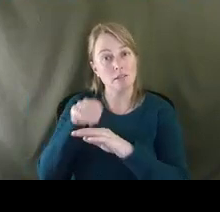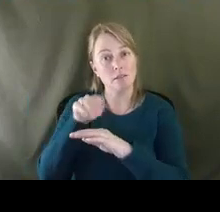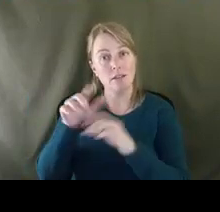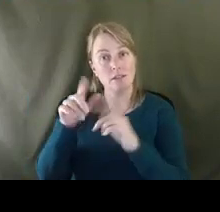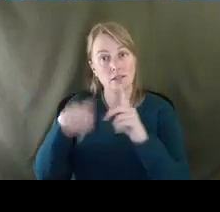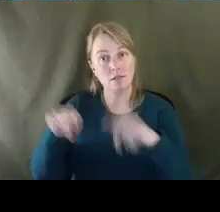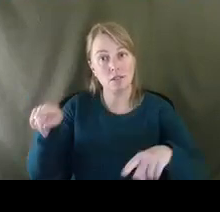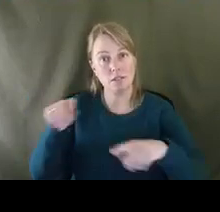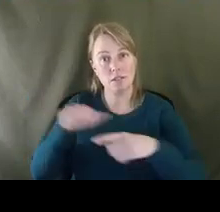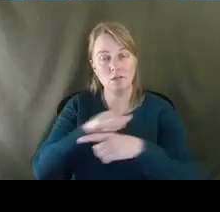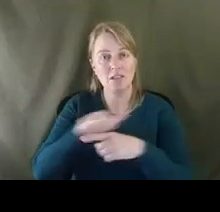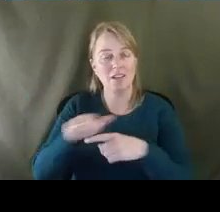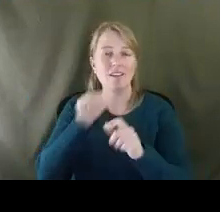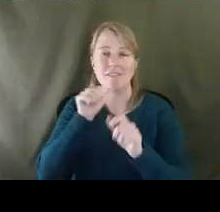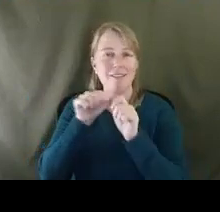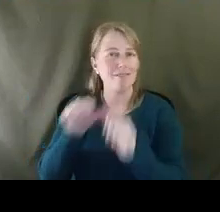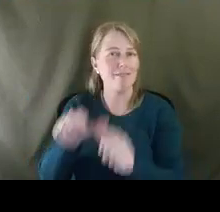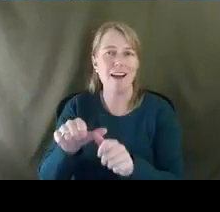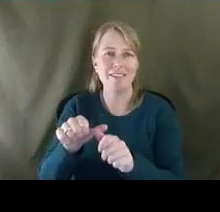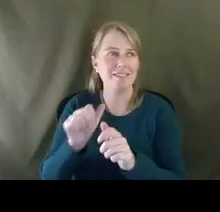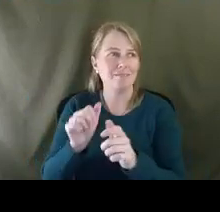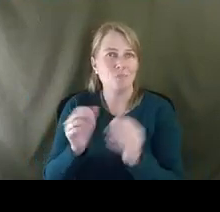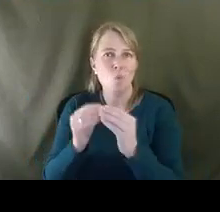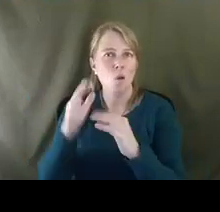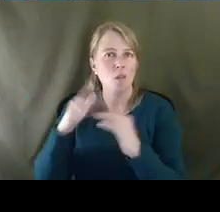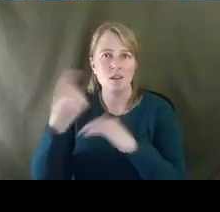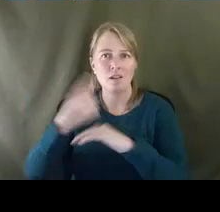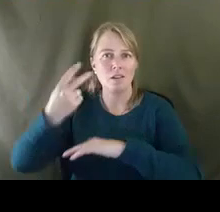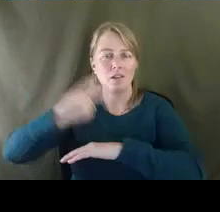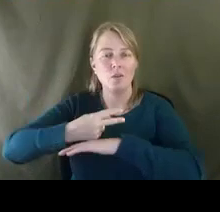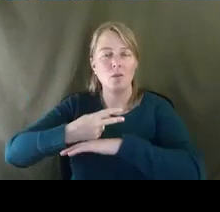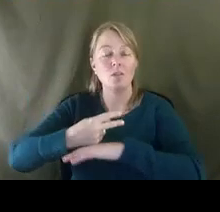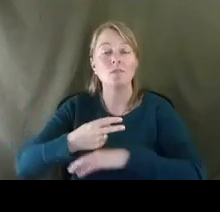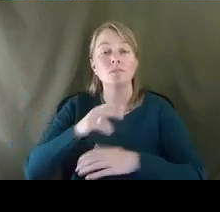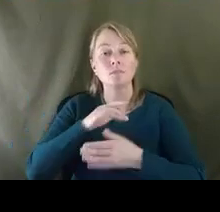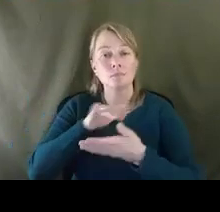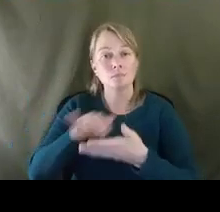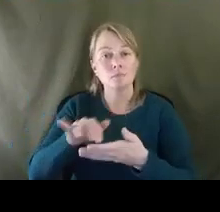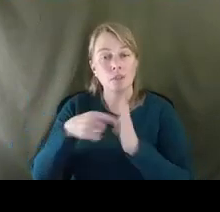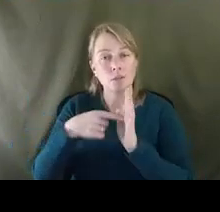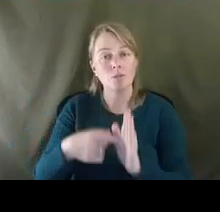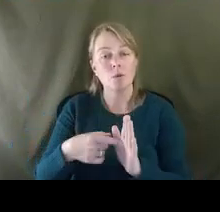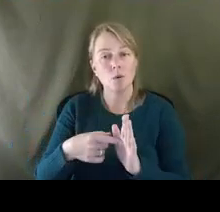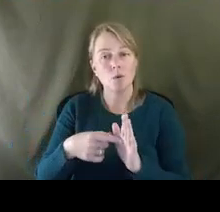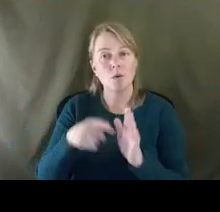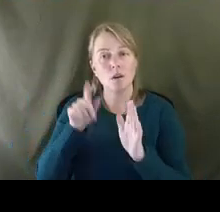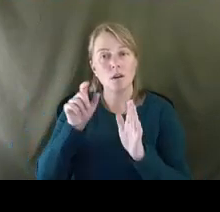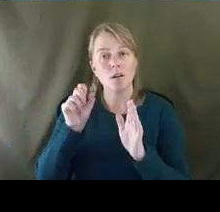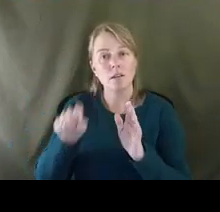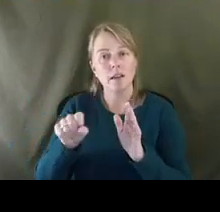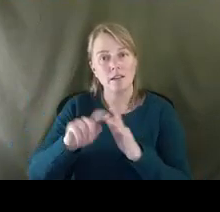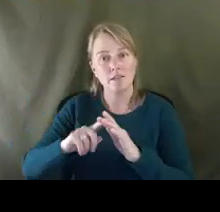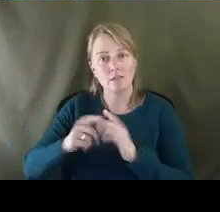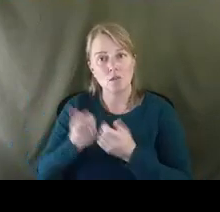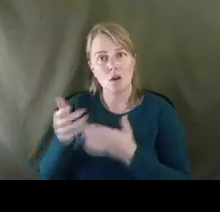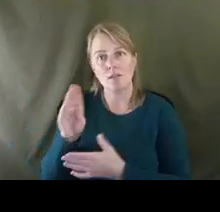been proven to rarely last beyond a day or two, and several studies suggest that they actually can activate bias and spark